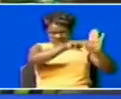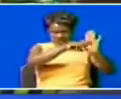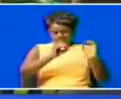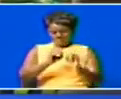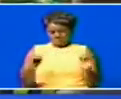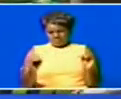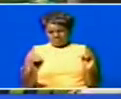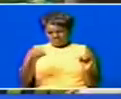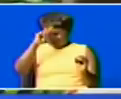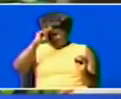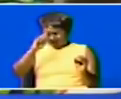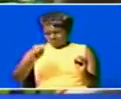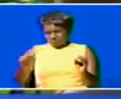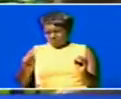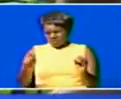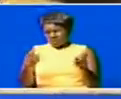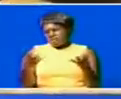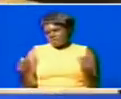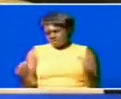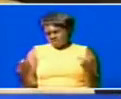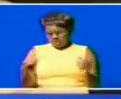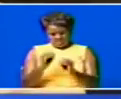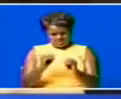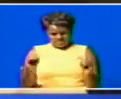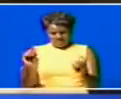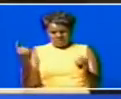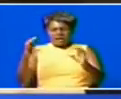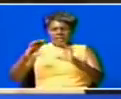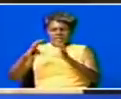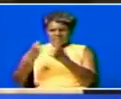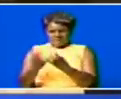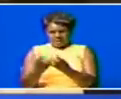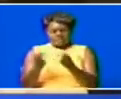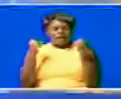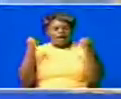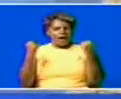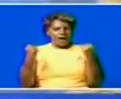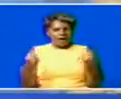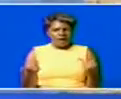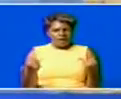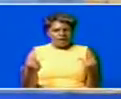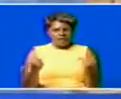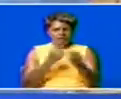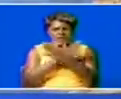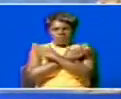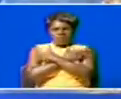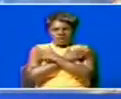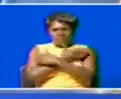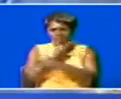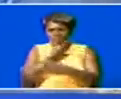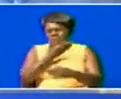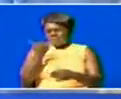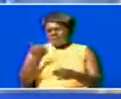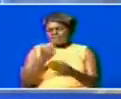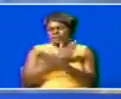But that respect didn't come easy. Her first classes proved difficult. Her colleague and best friend